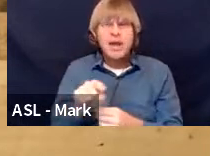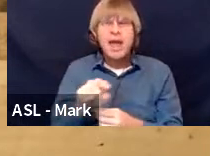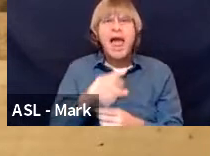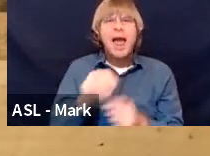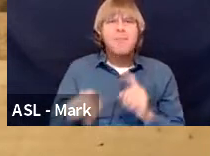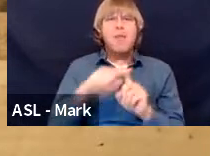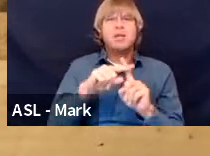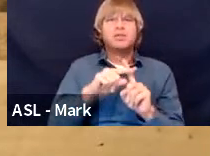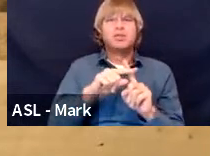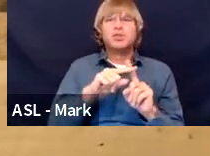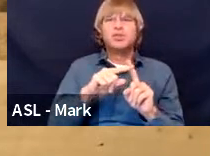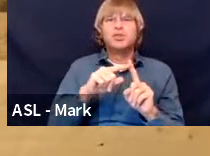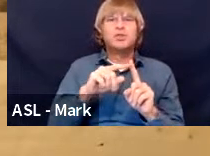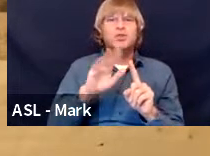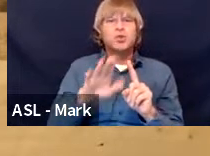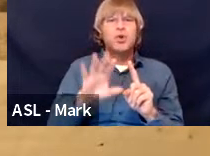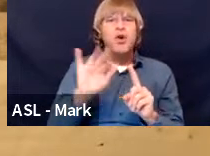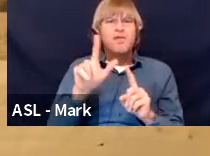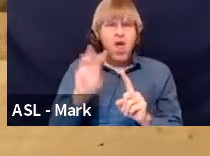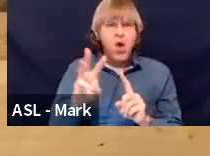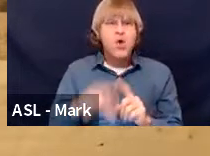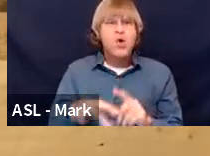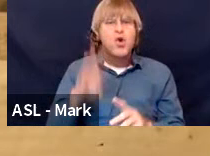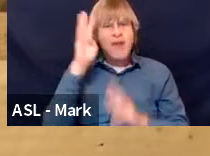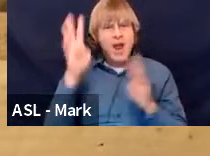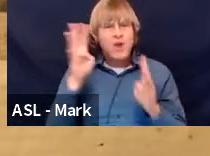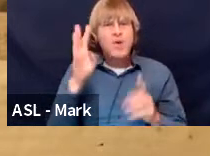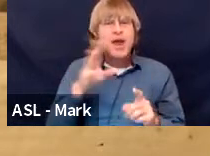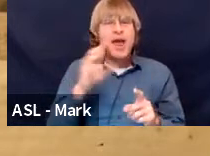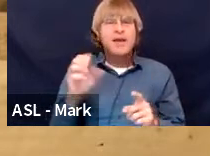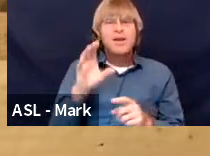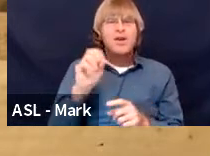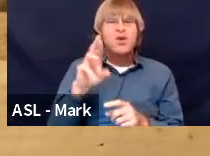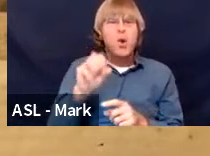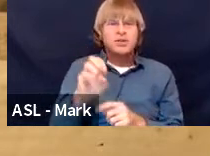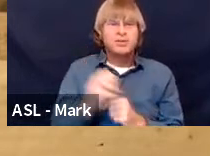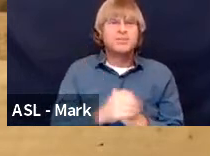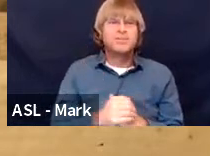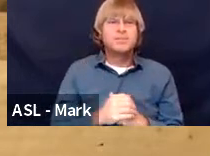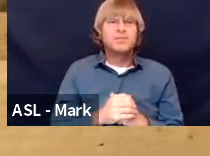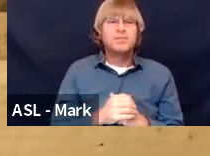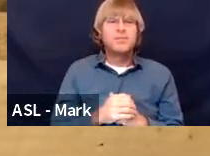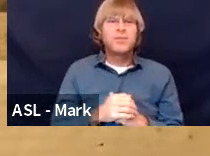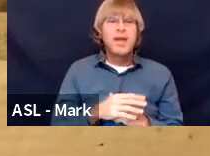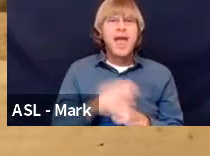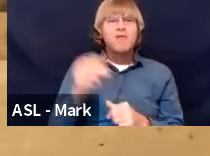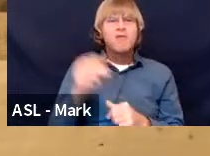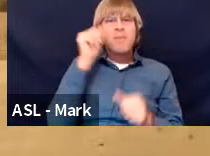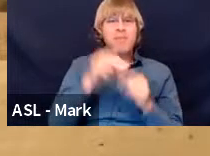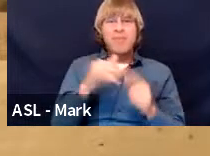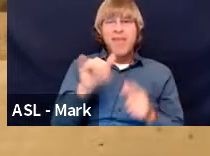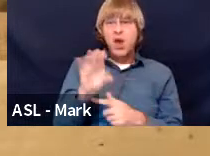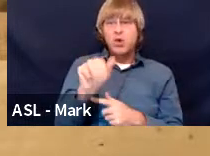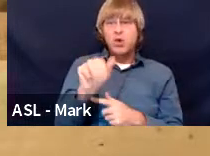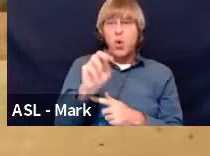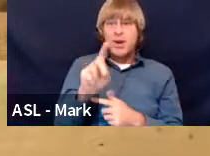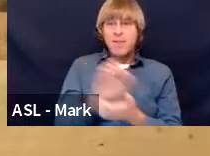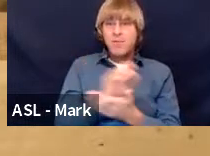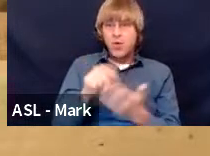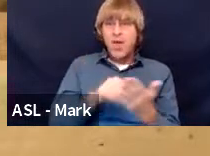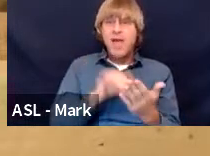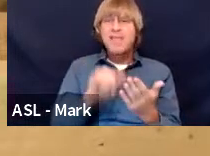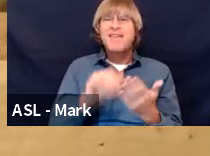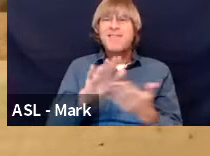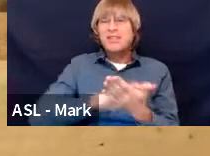Plus, UroArt Plus, Flow, Creator, and Chorus Art. The thing to remember about coated papers, the finishes